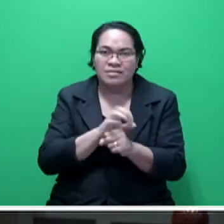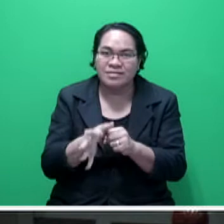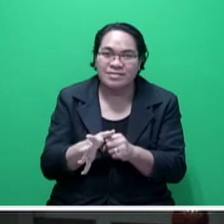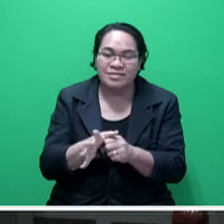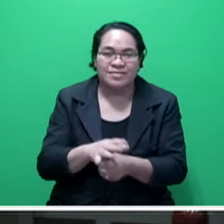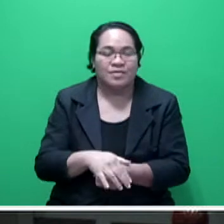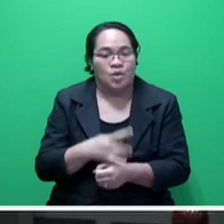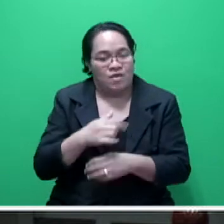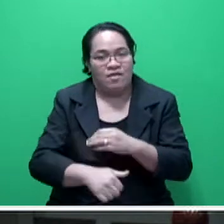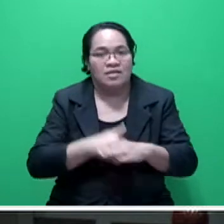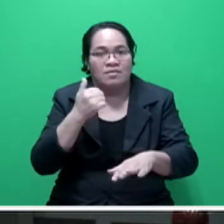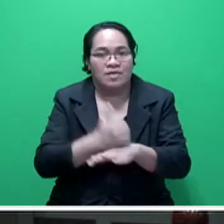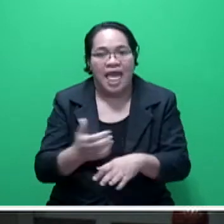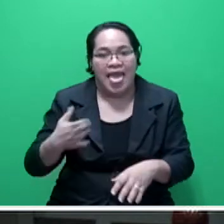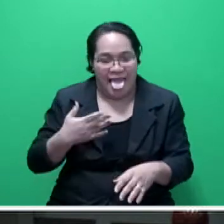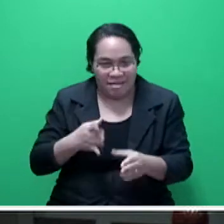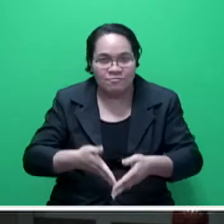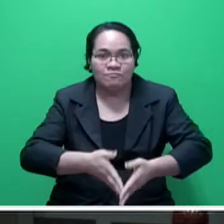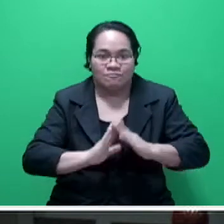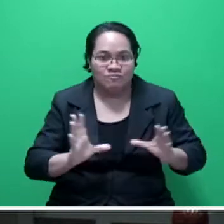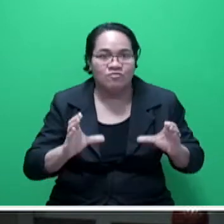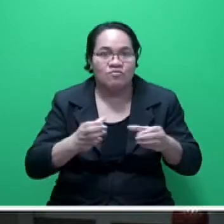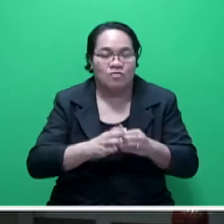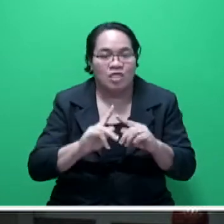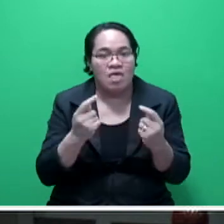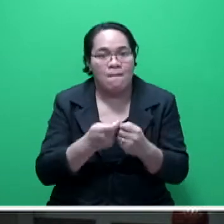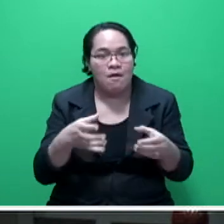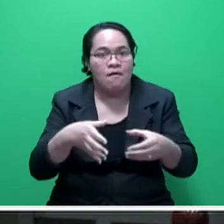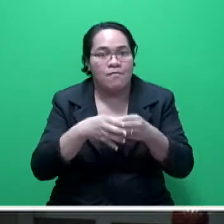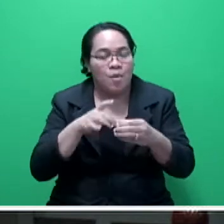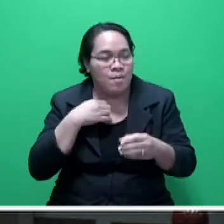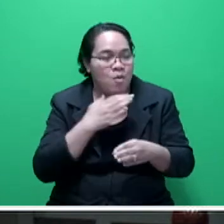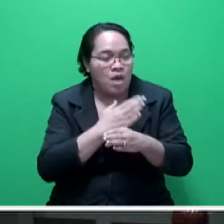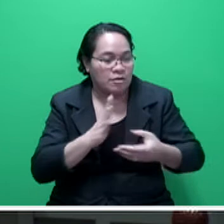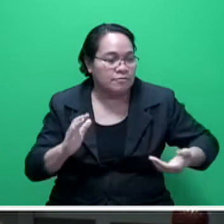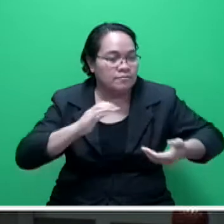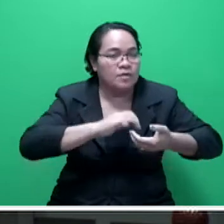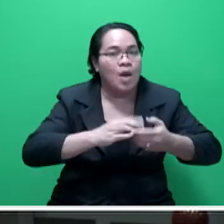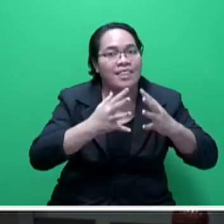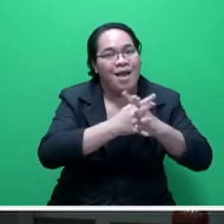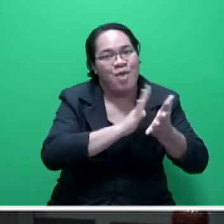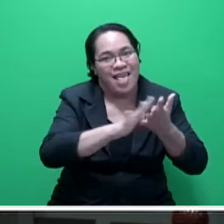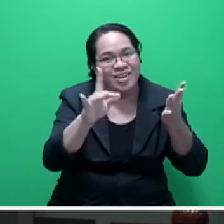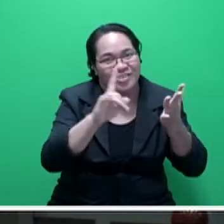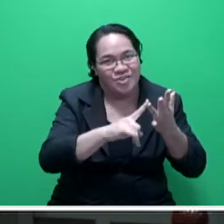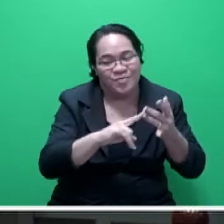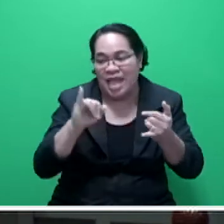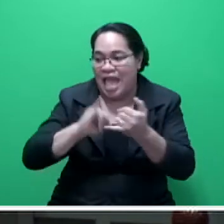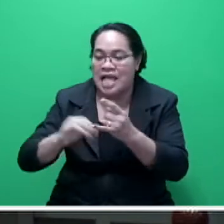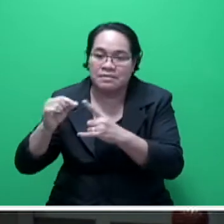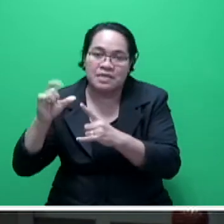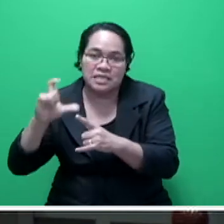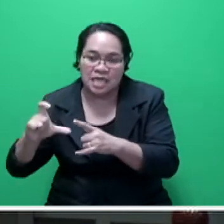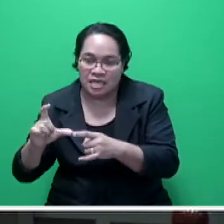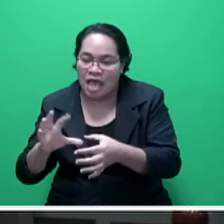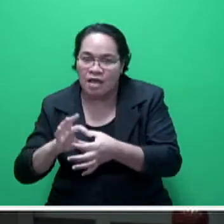we established our National Health Task Force, and also we've been working hand in hand with WHO and SPC, and meeting also